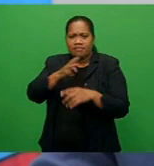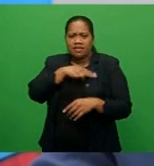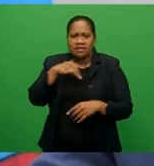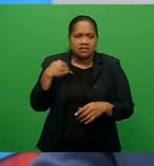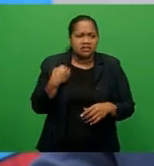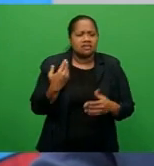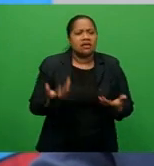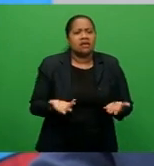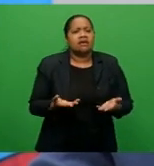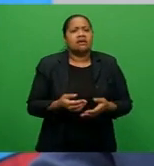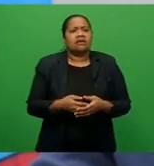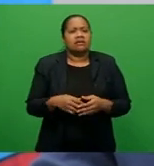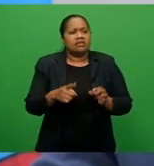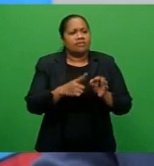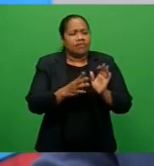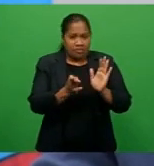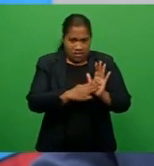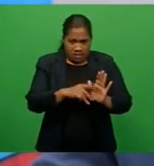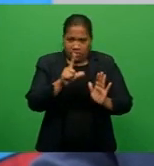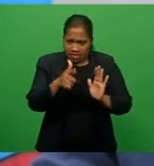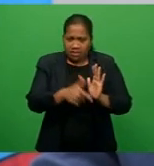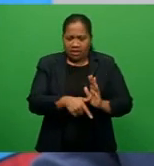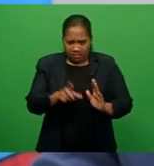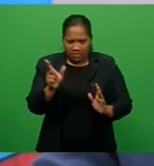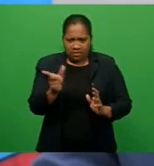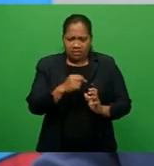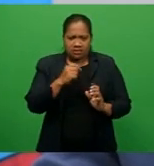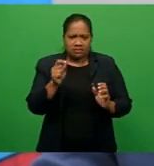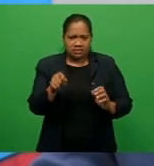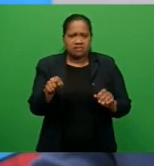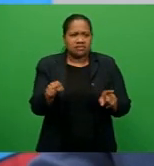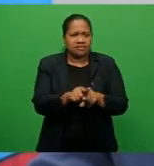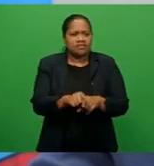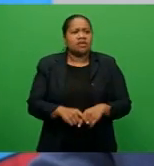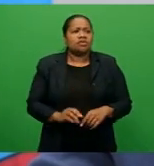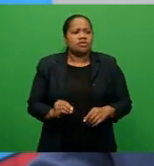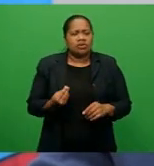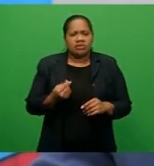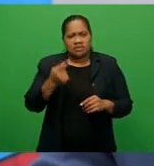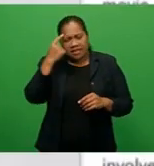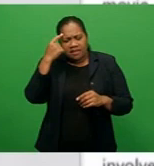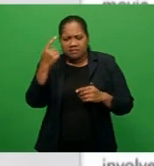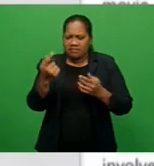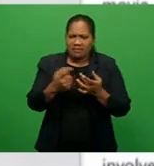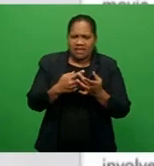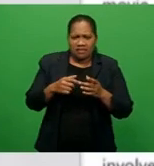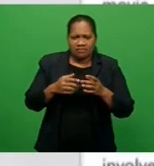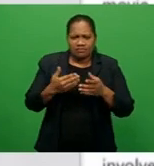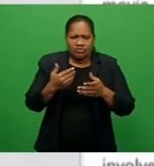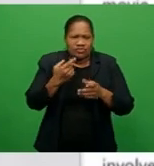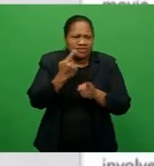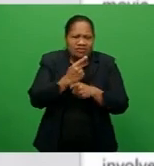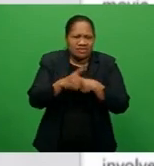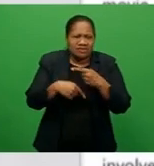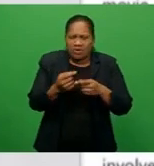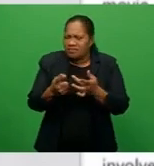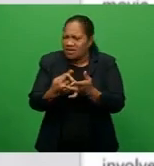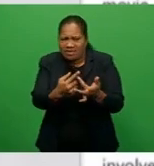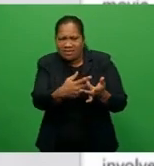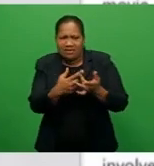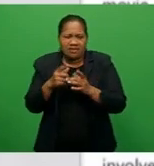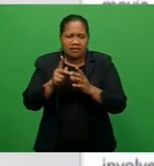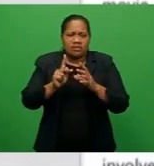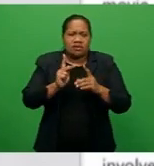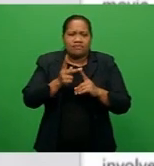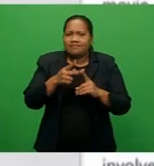critical of the Prime Minister at one stage in time. He's been critical of other political parties. Kumar, a computer science